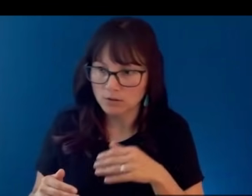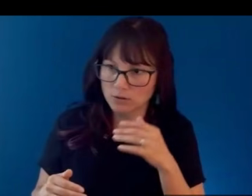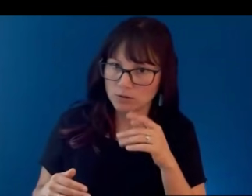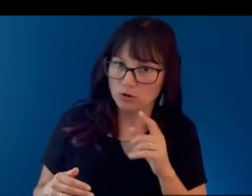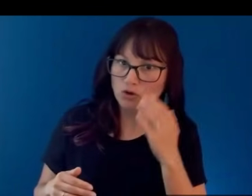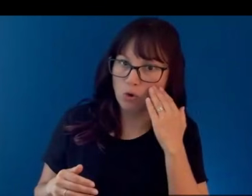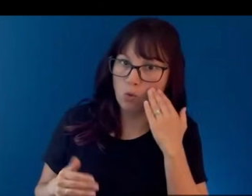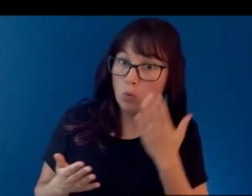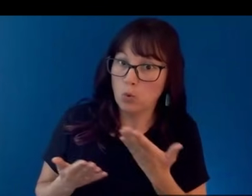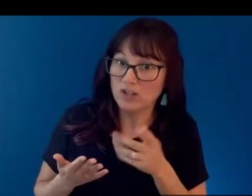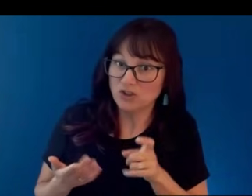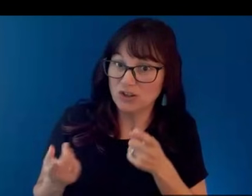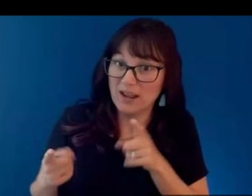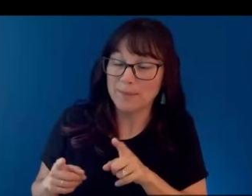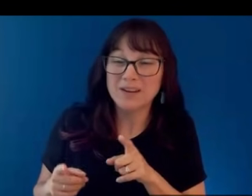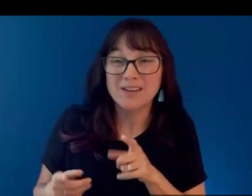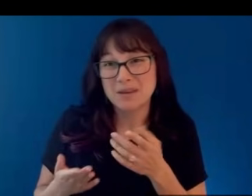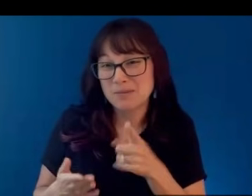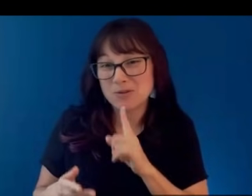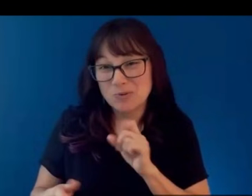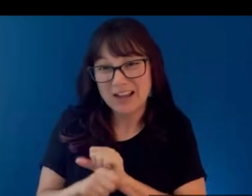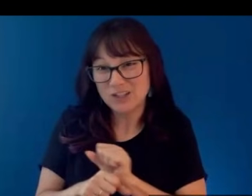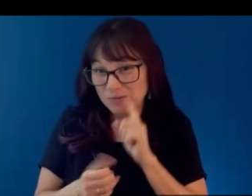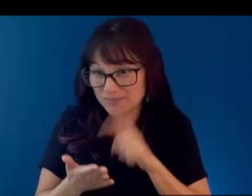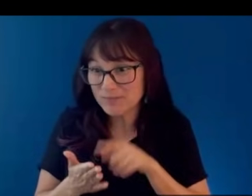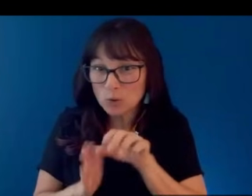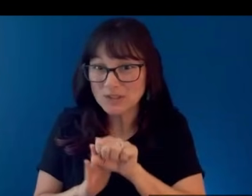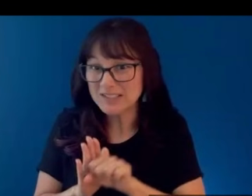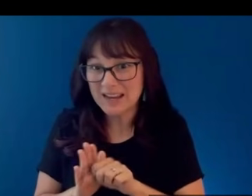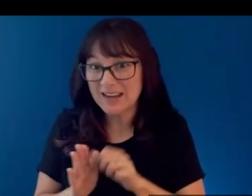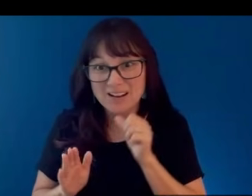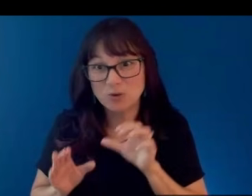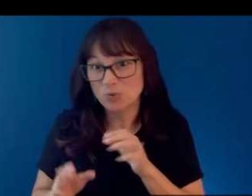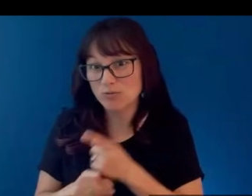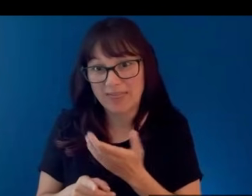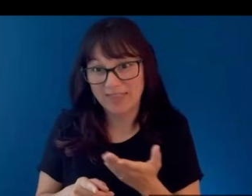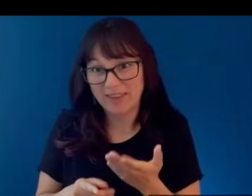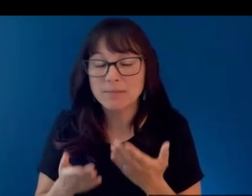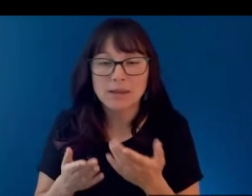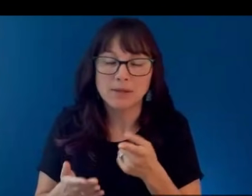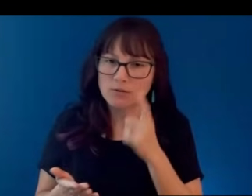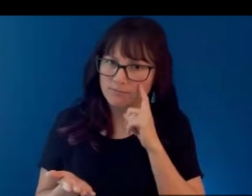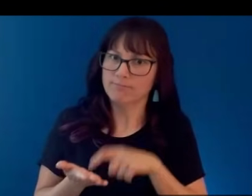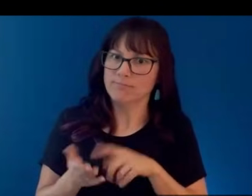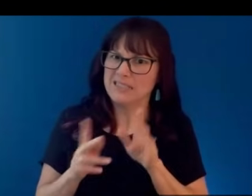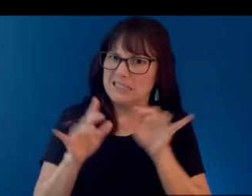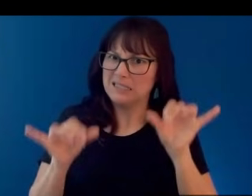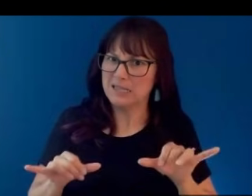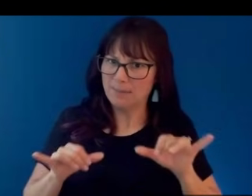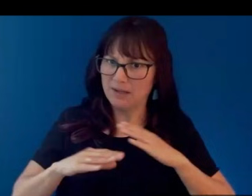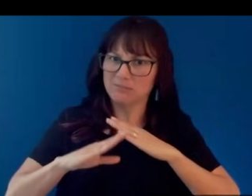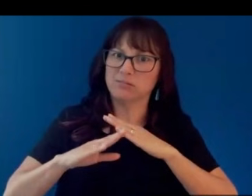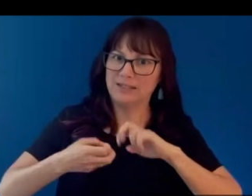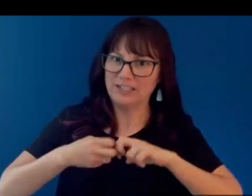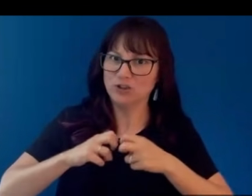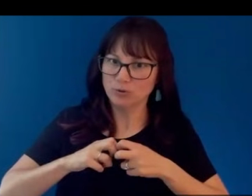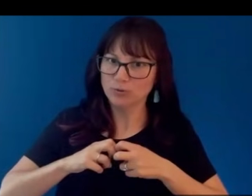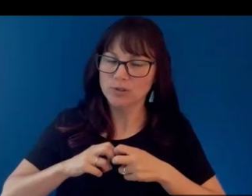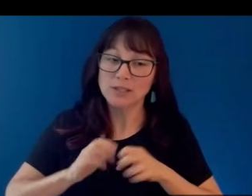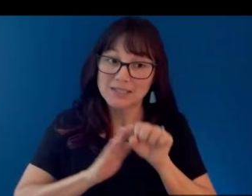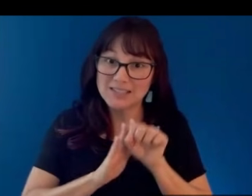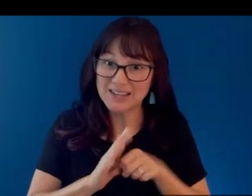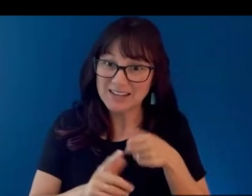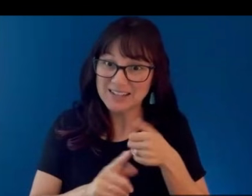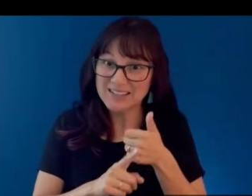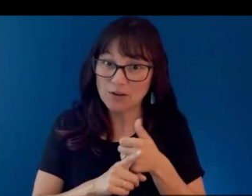be happening, because you may actually find that your state isn't doing the right thing. You might find a systemic issue where the state is